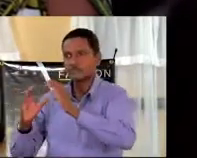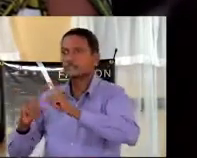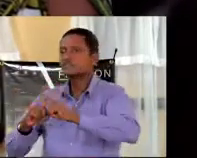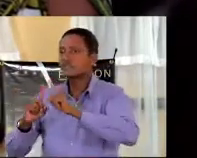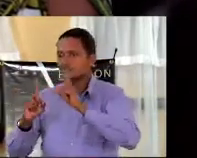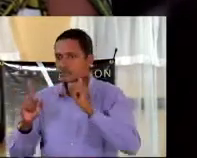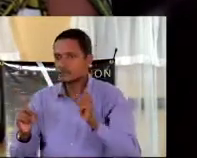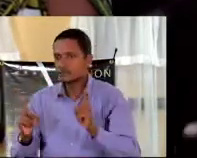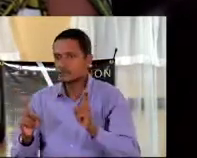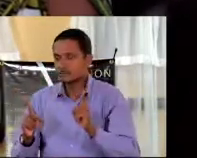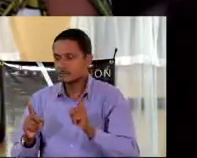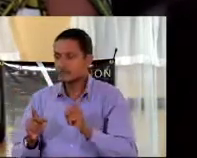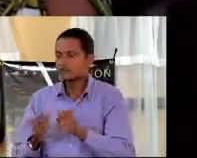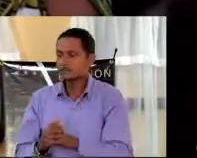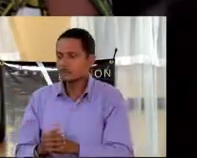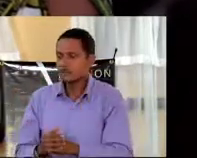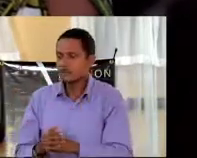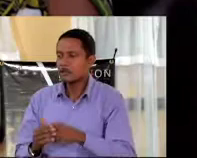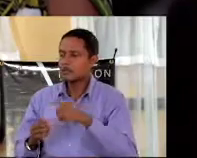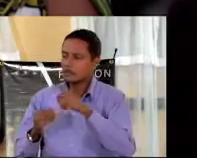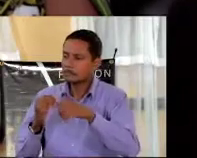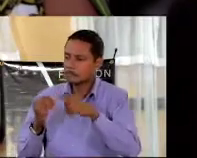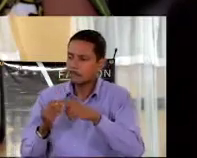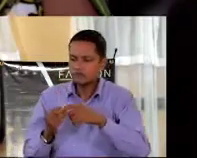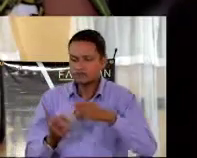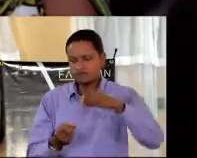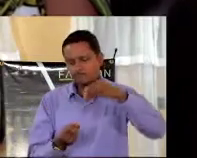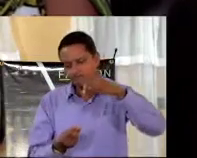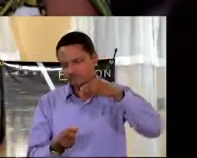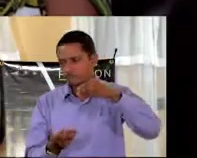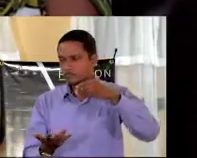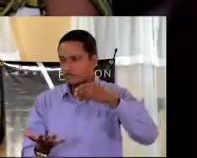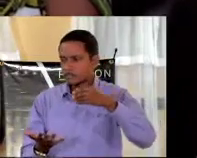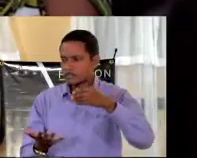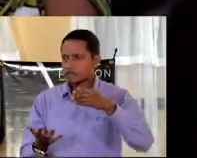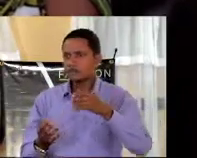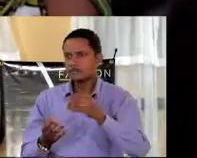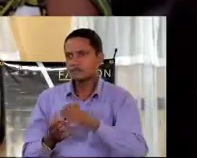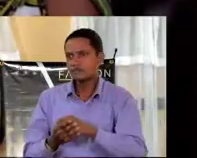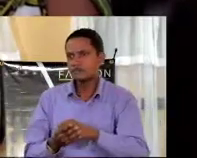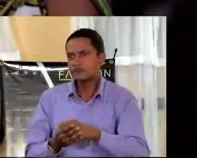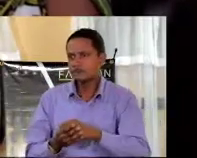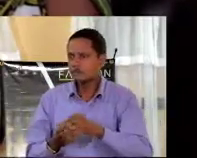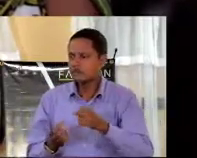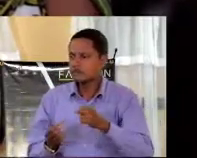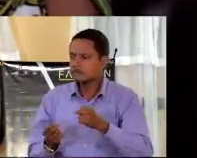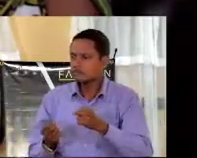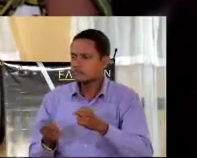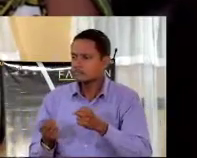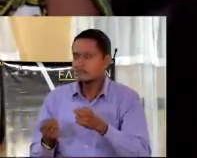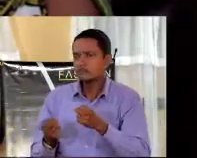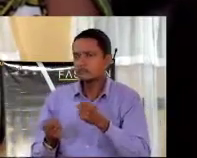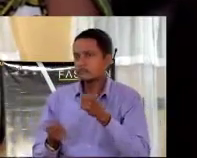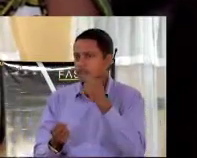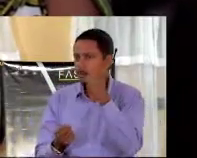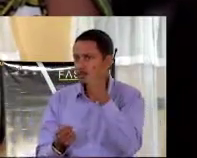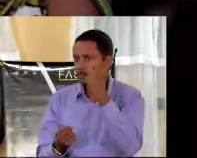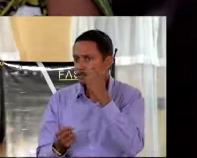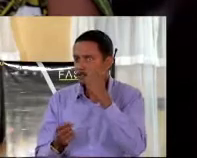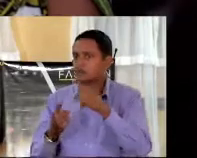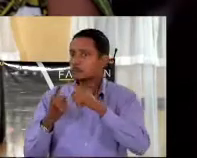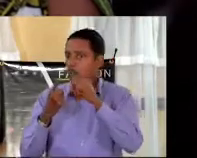logistical conversation. It's a conversation about relevance, about volume, and so forth and so forth. So it's important to, one, look